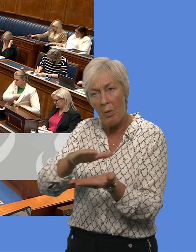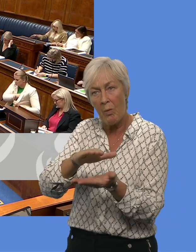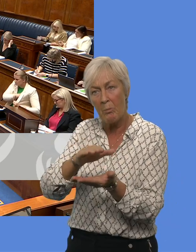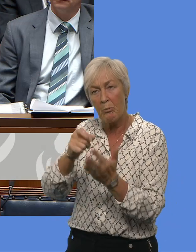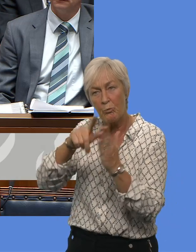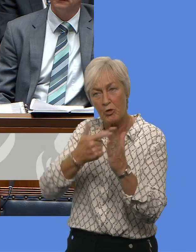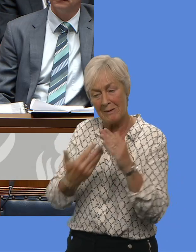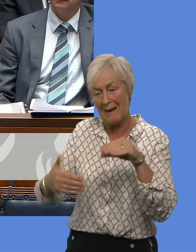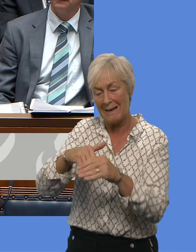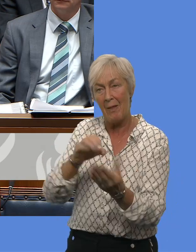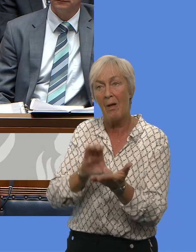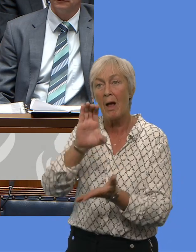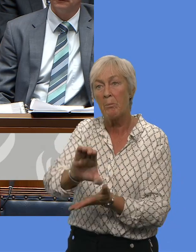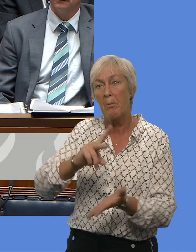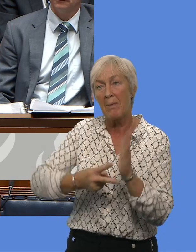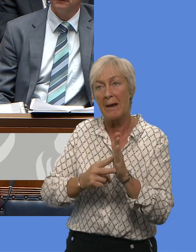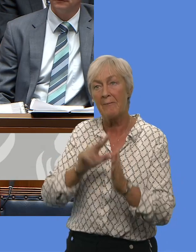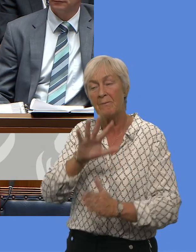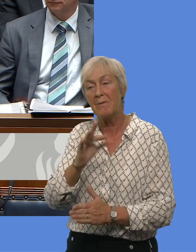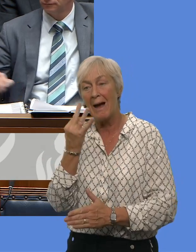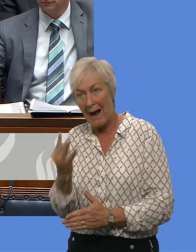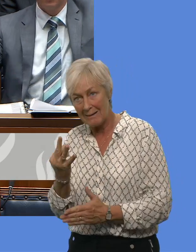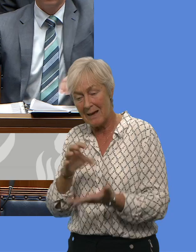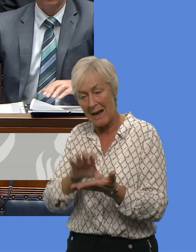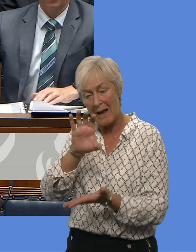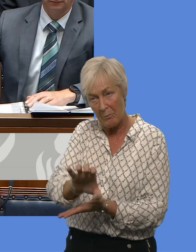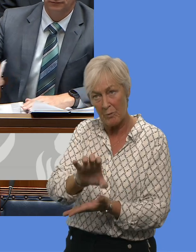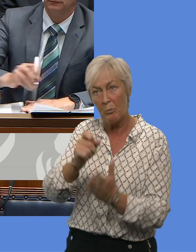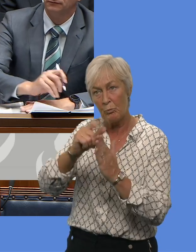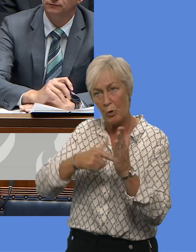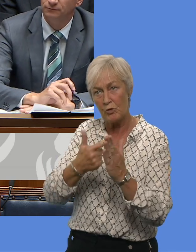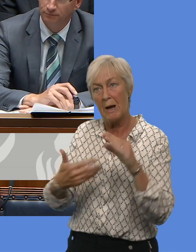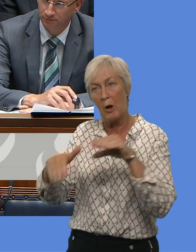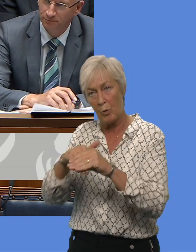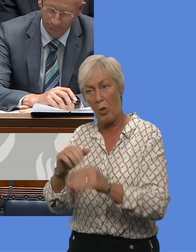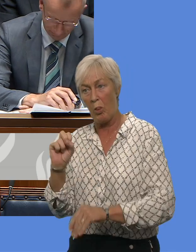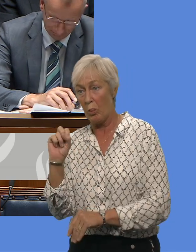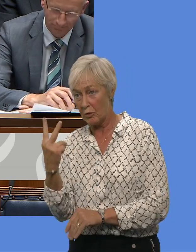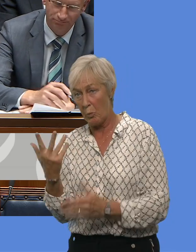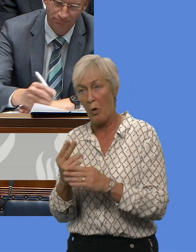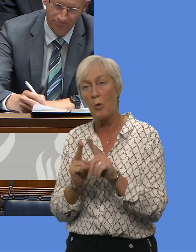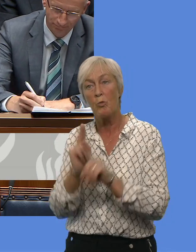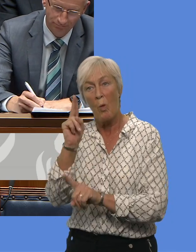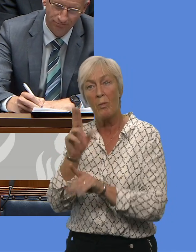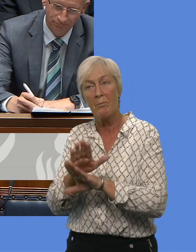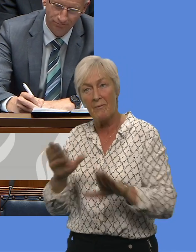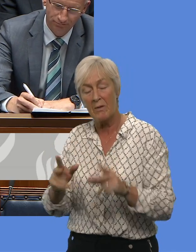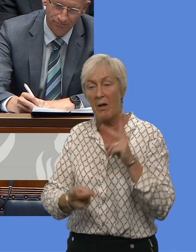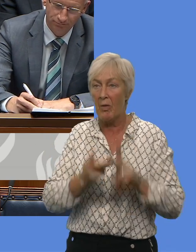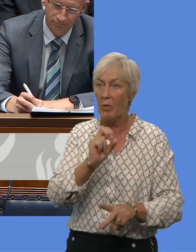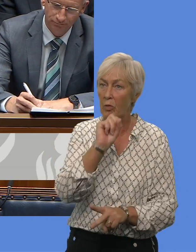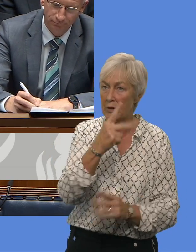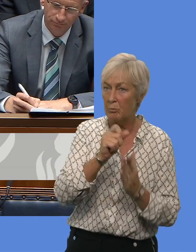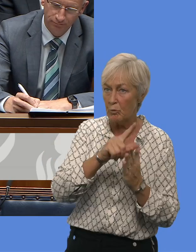to the current capital plan. 58 capital projects are now complete, including 13 in North Belfast. A further 13